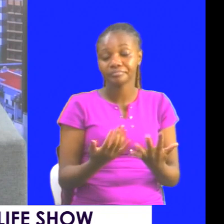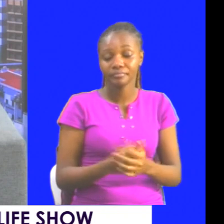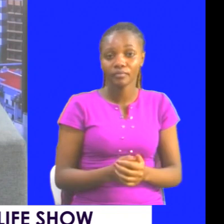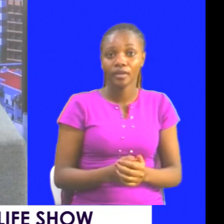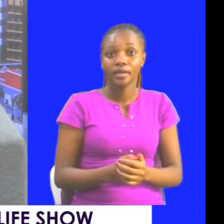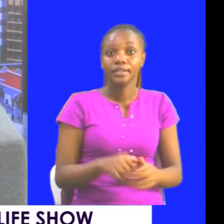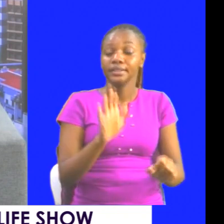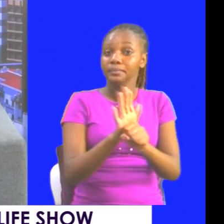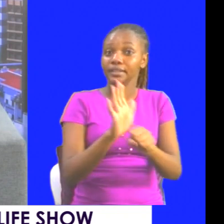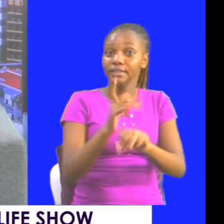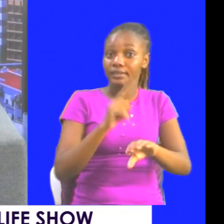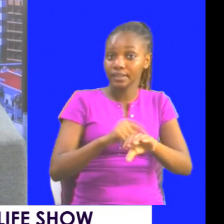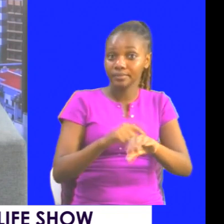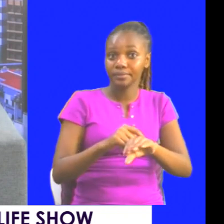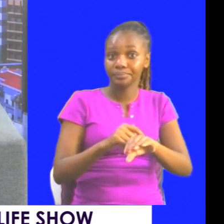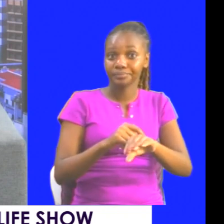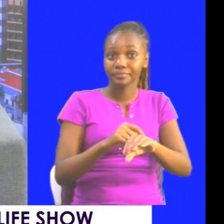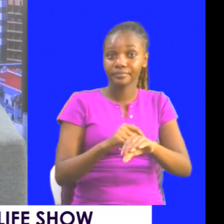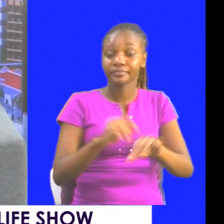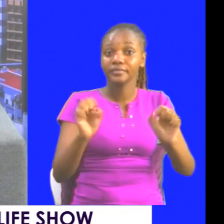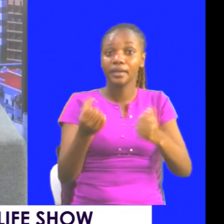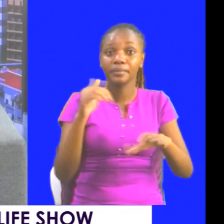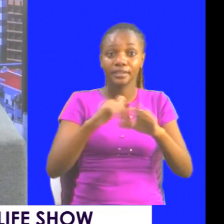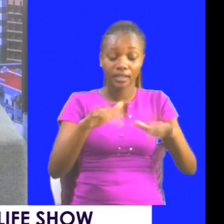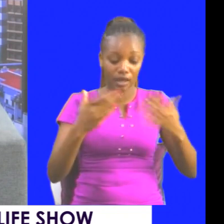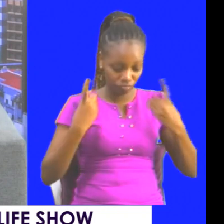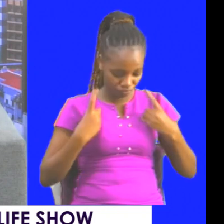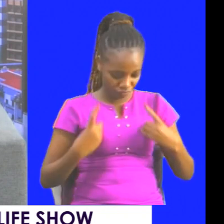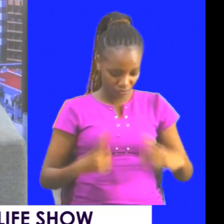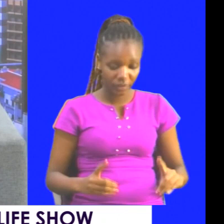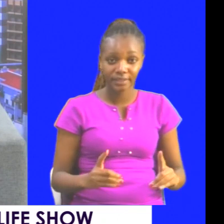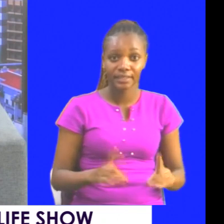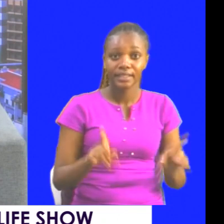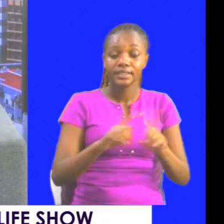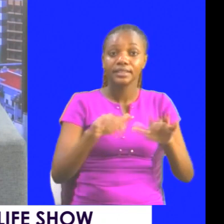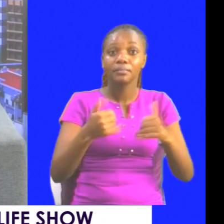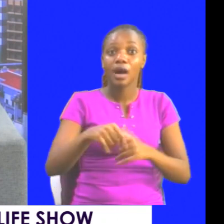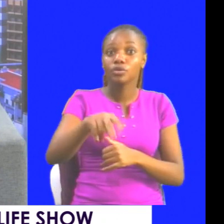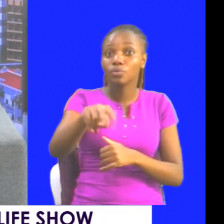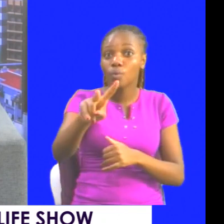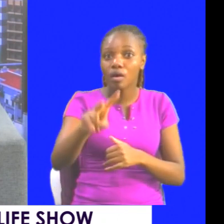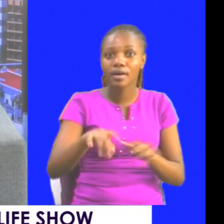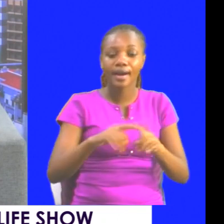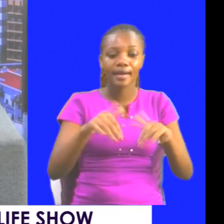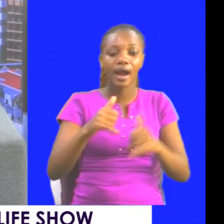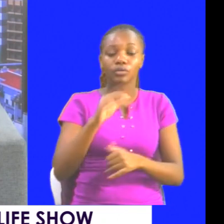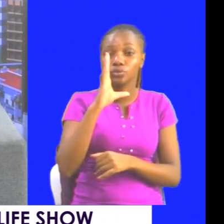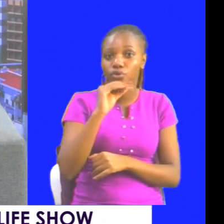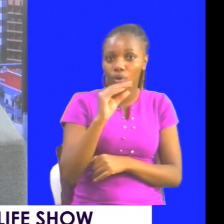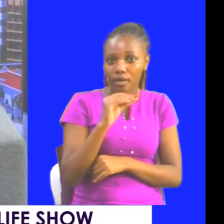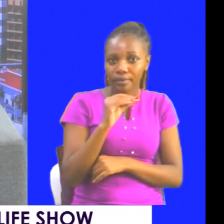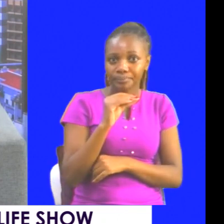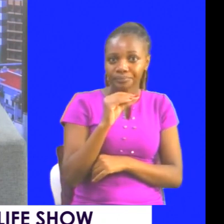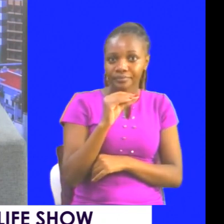often than not, it comes in the way you dress, in the way you walk, in the way you talk,